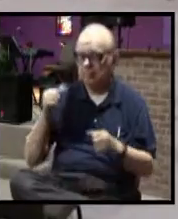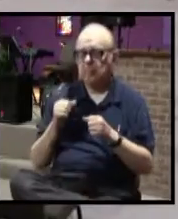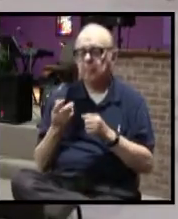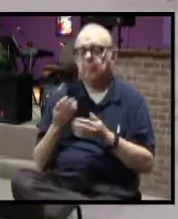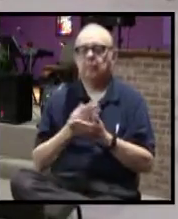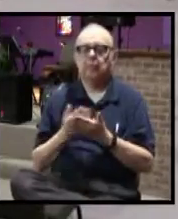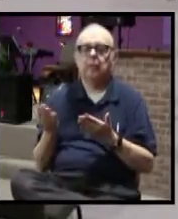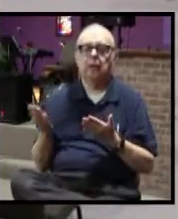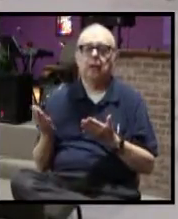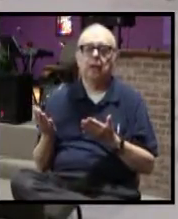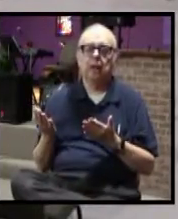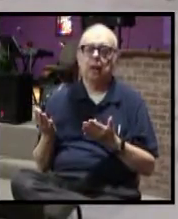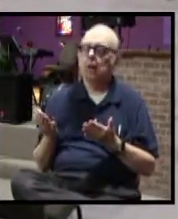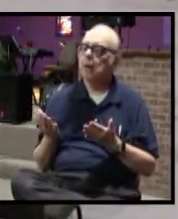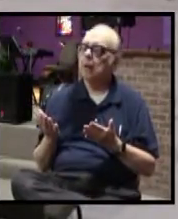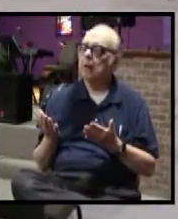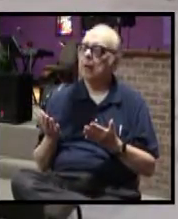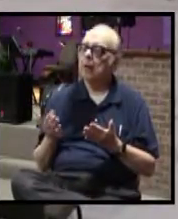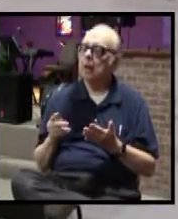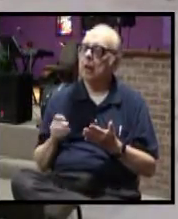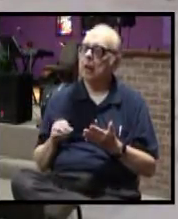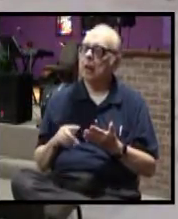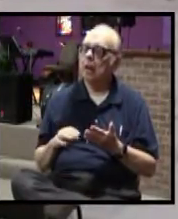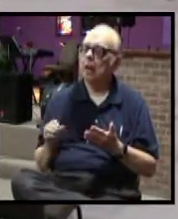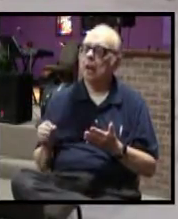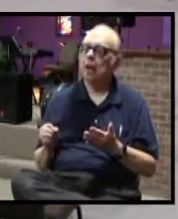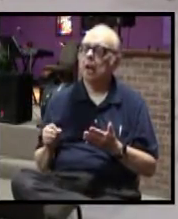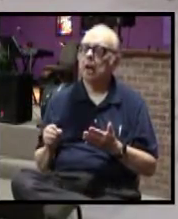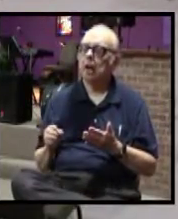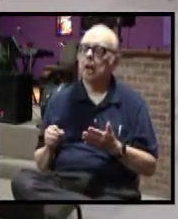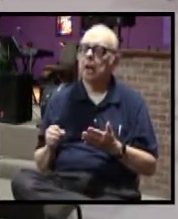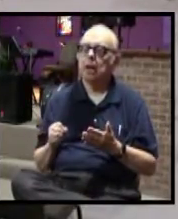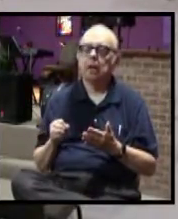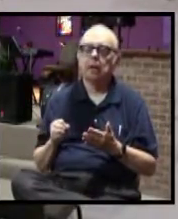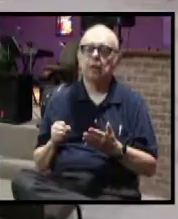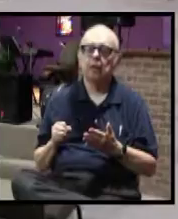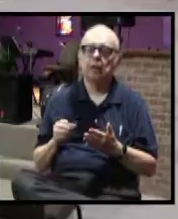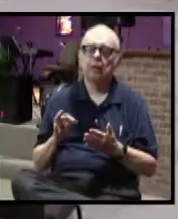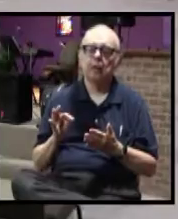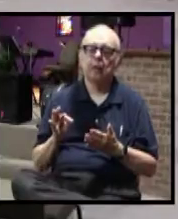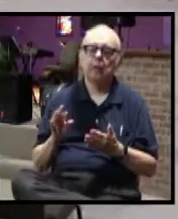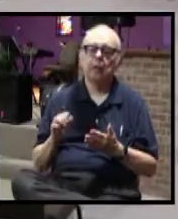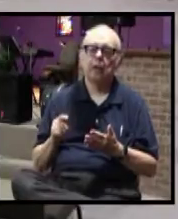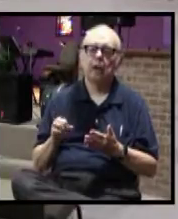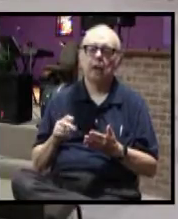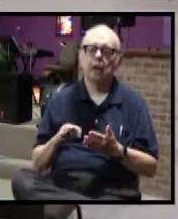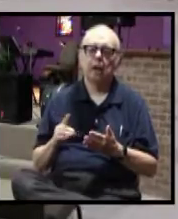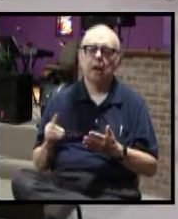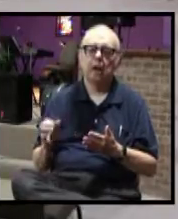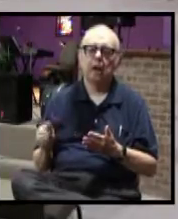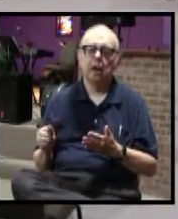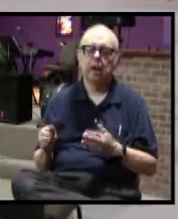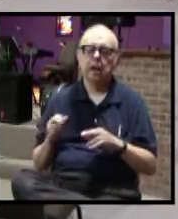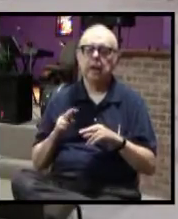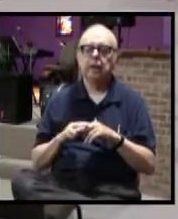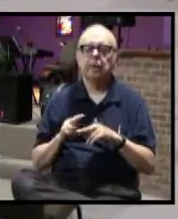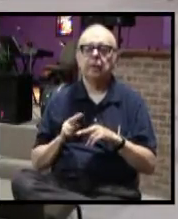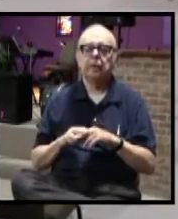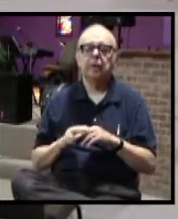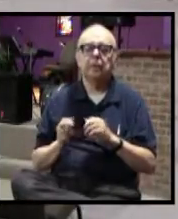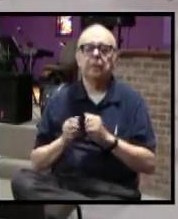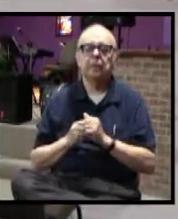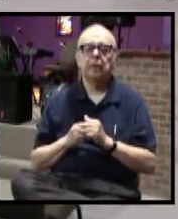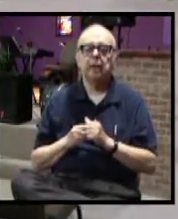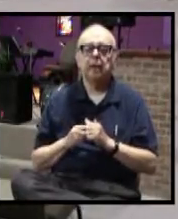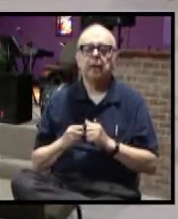So do you guys remember a couple weeks ago the massive amount of press time that the Florida State football player got when he sat down at the